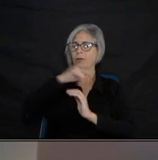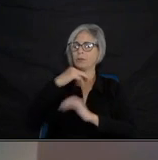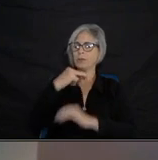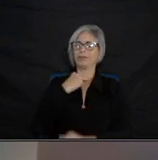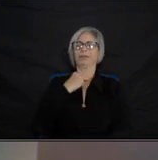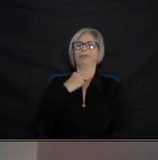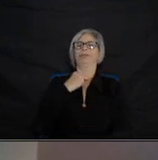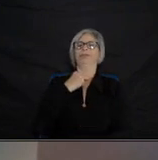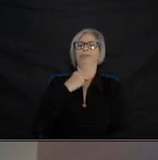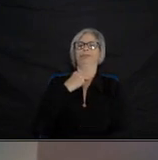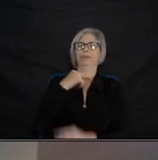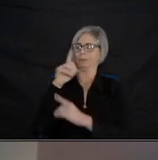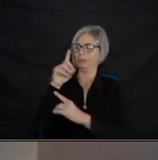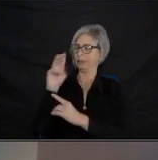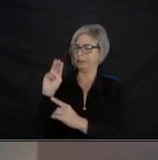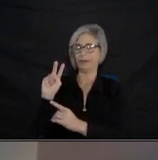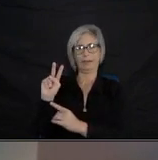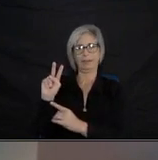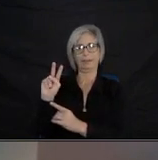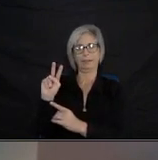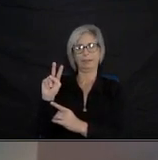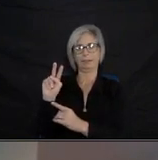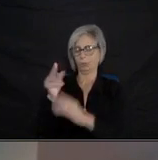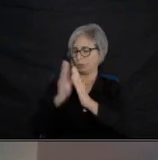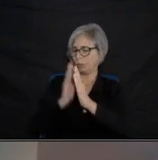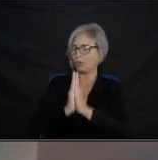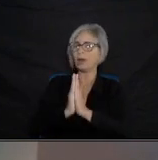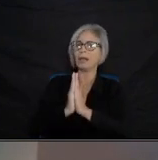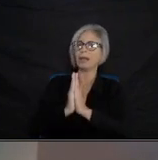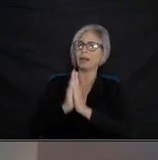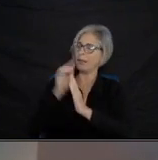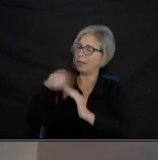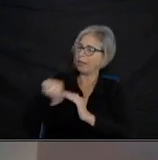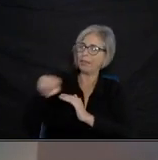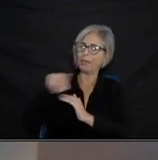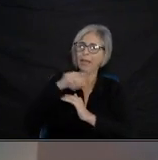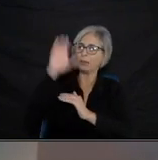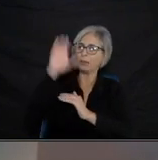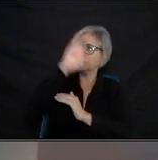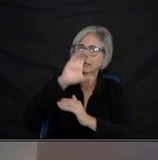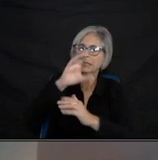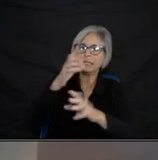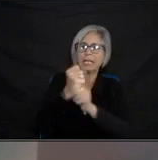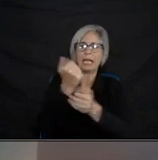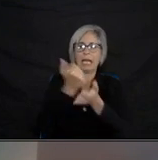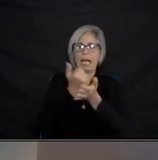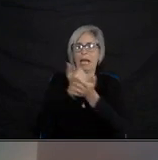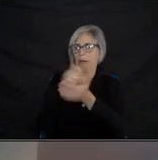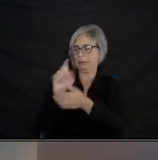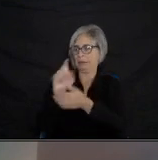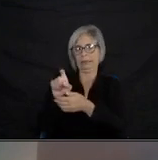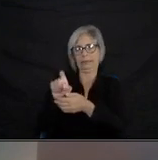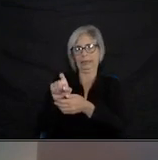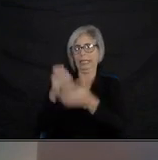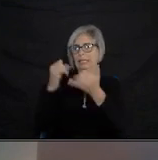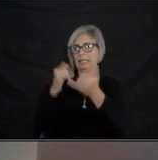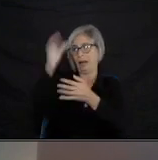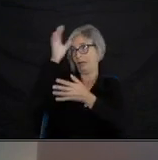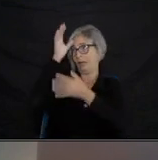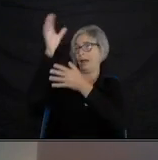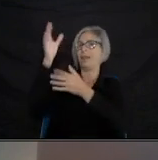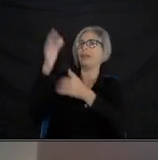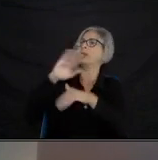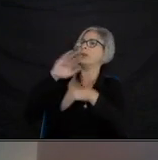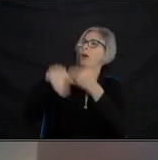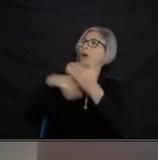victims of domestic violence, and we pray that they will seek and get the help that they need. And now, Father, we ask it all in